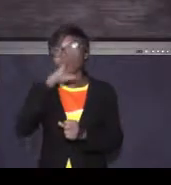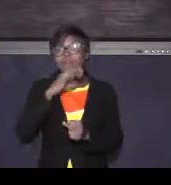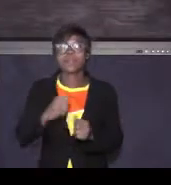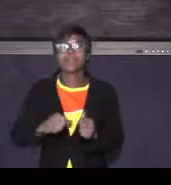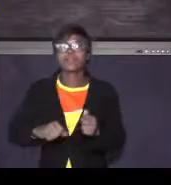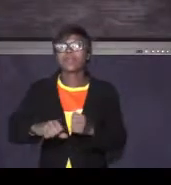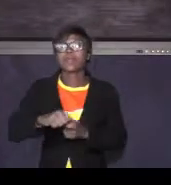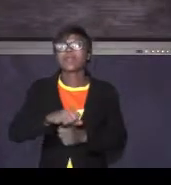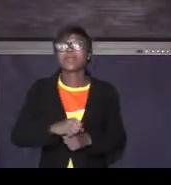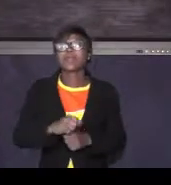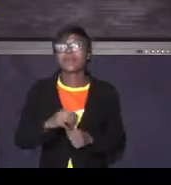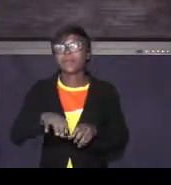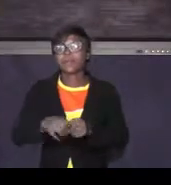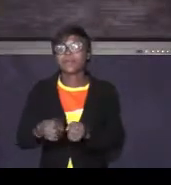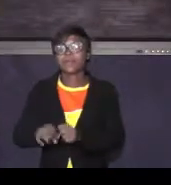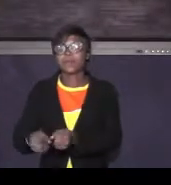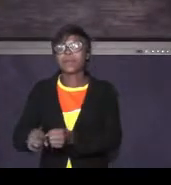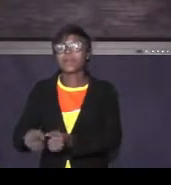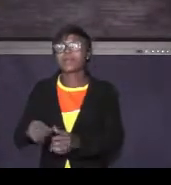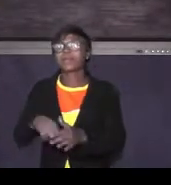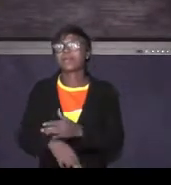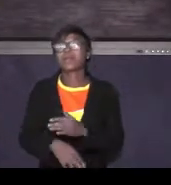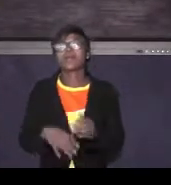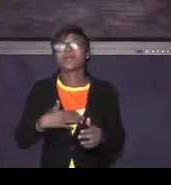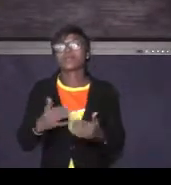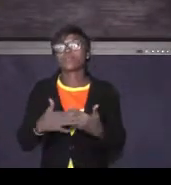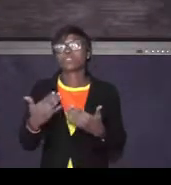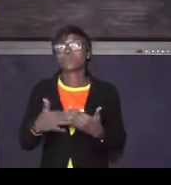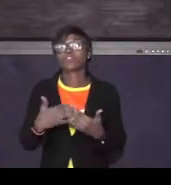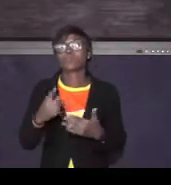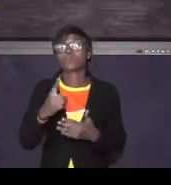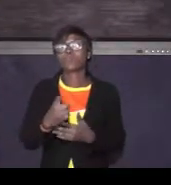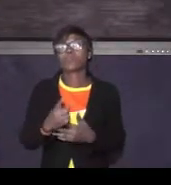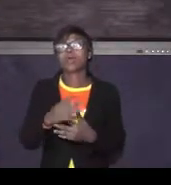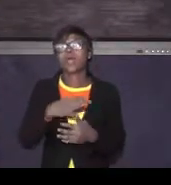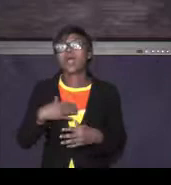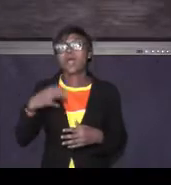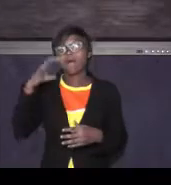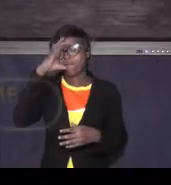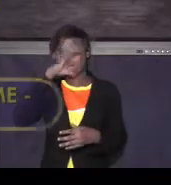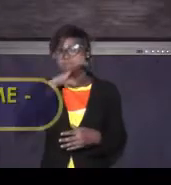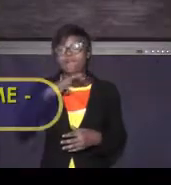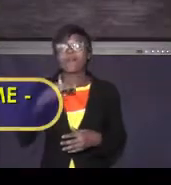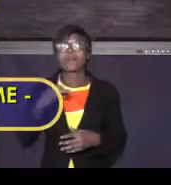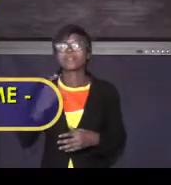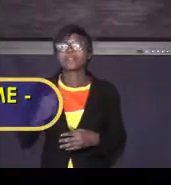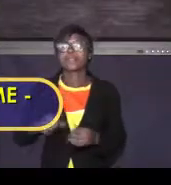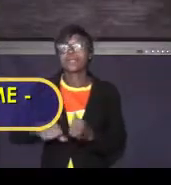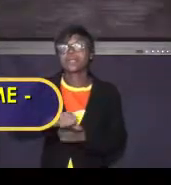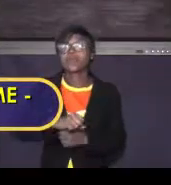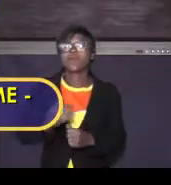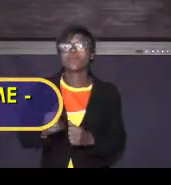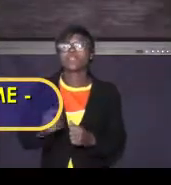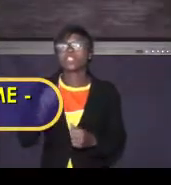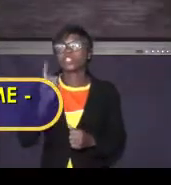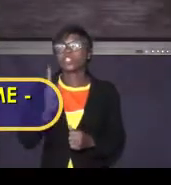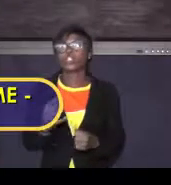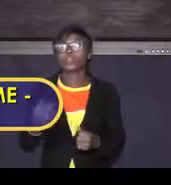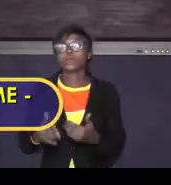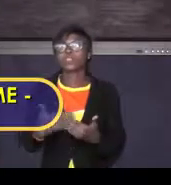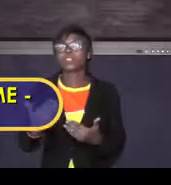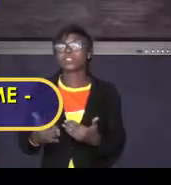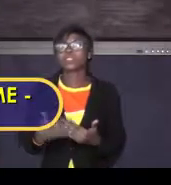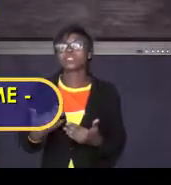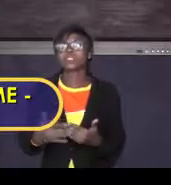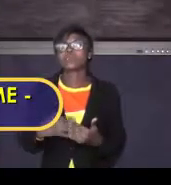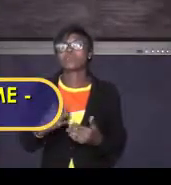area of compound shapes, you have to break it down into simple shapes and then find the area of each of the simple shapes.